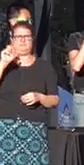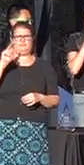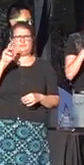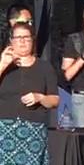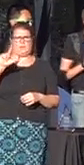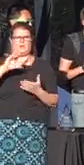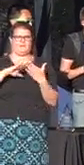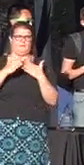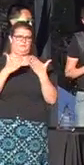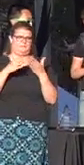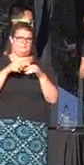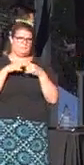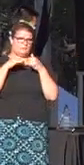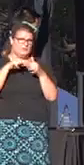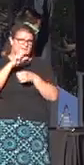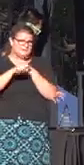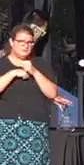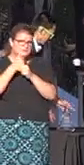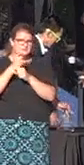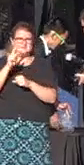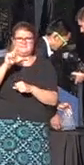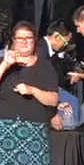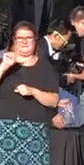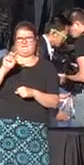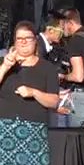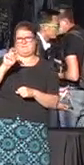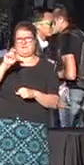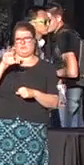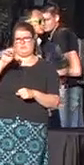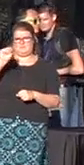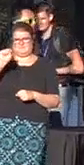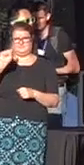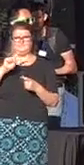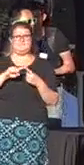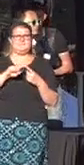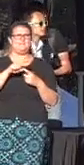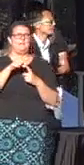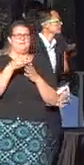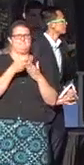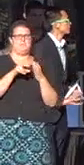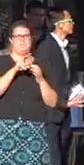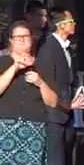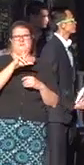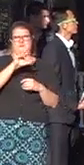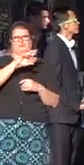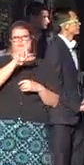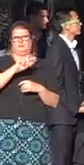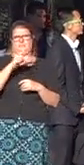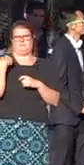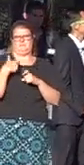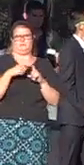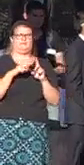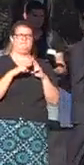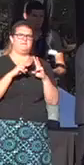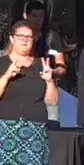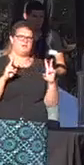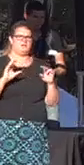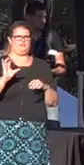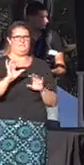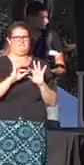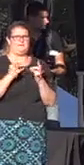Community Service awardee this year is Tita Viveros. Born in Veracruz, Mexico, to a very conservative